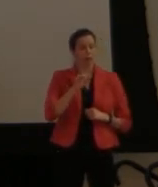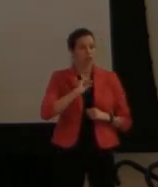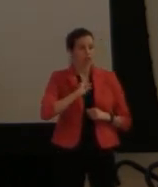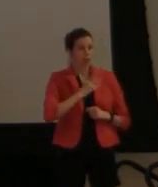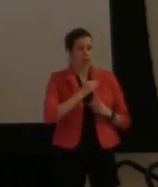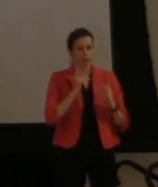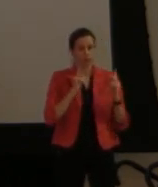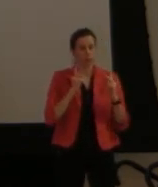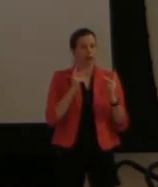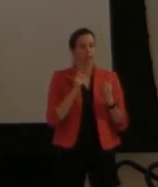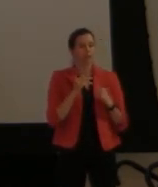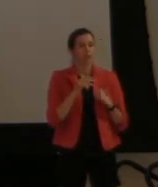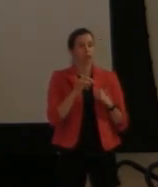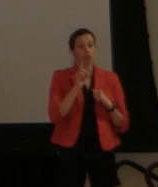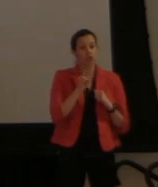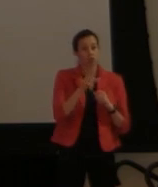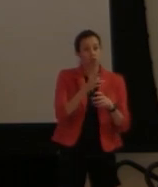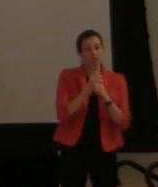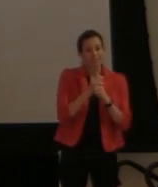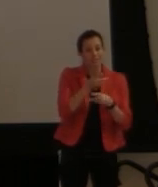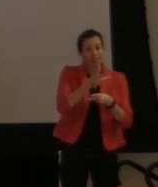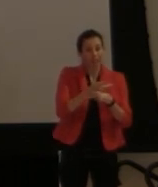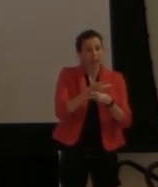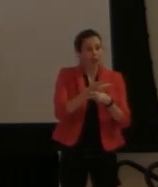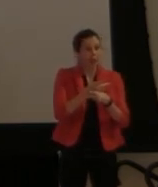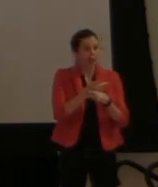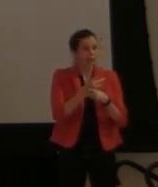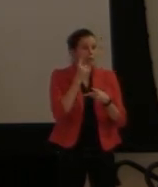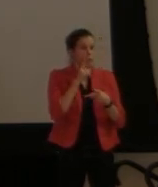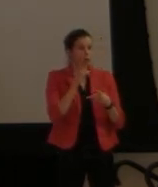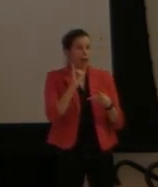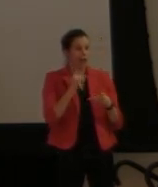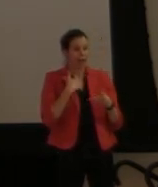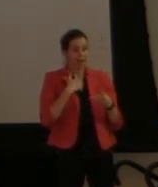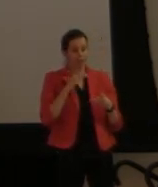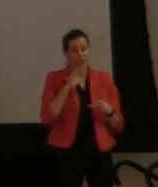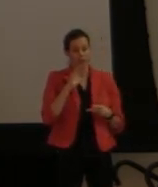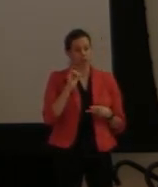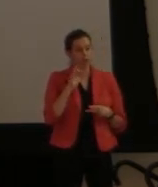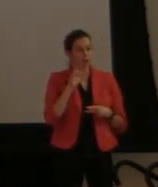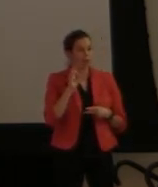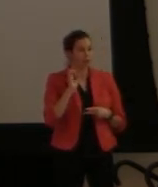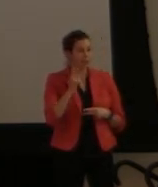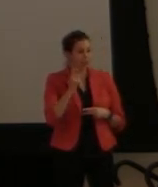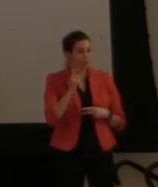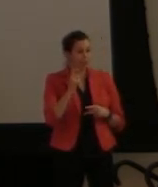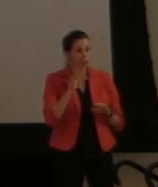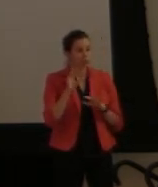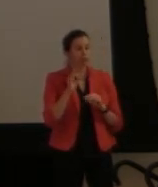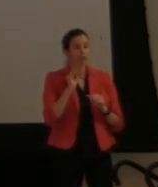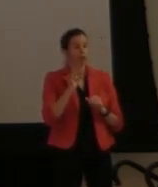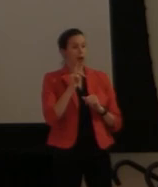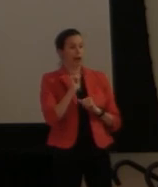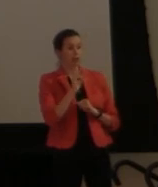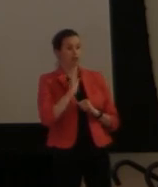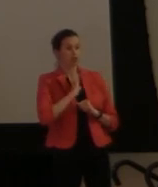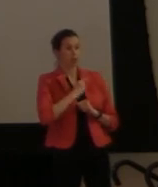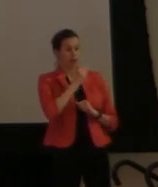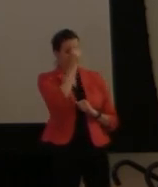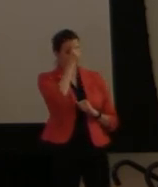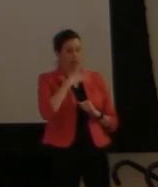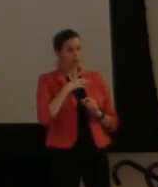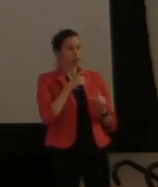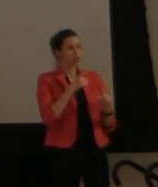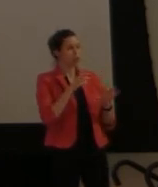folks something like, do you receive care for having a prostate or a cervix? So instead of asking a trans man, did you get your yearly